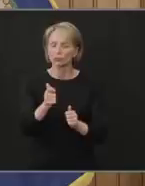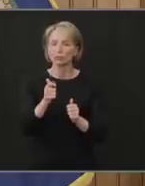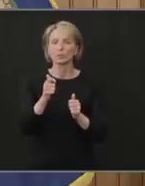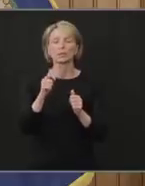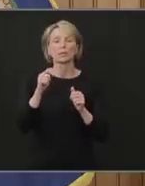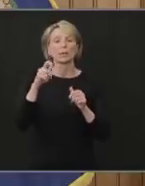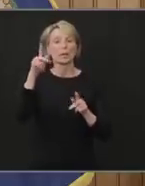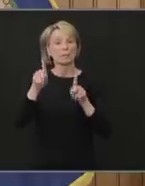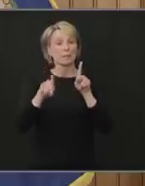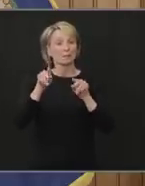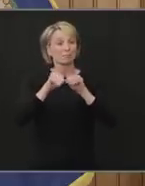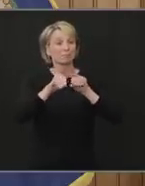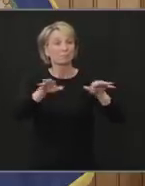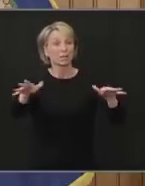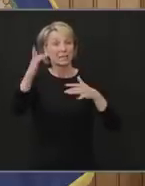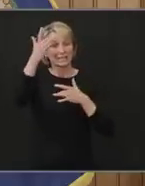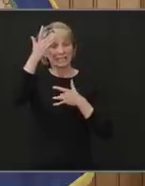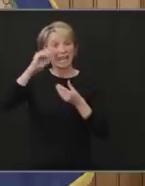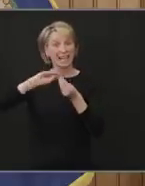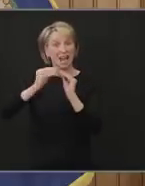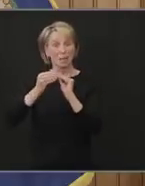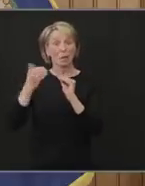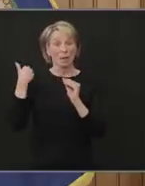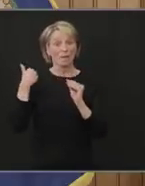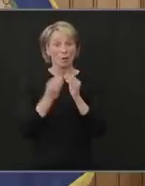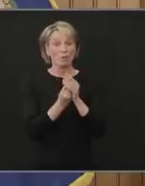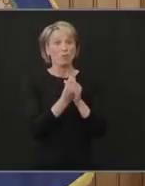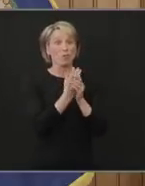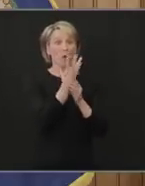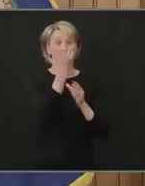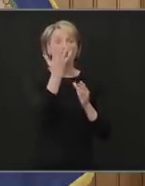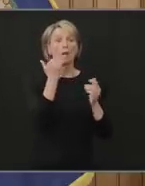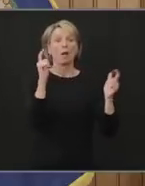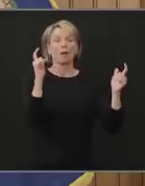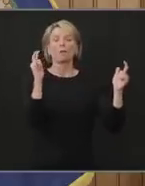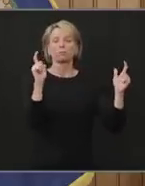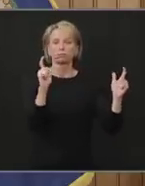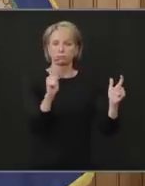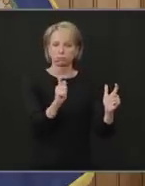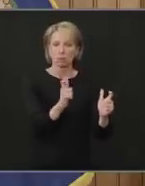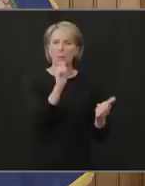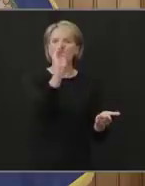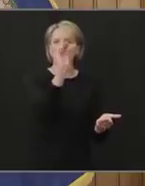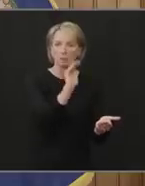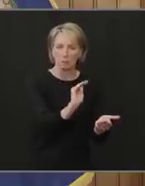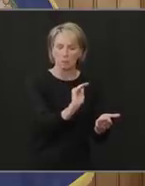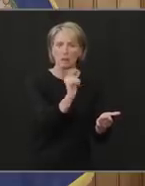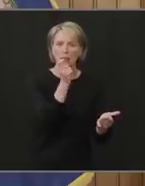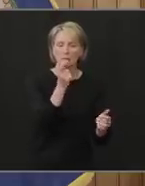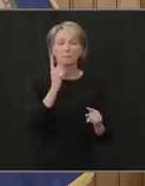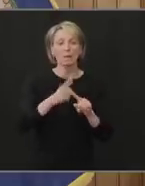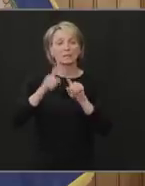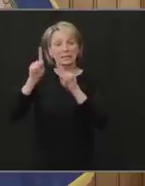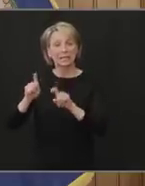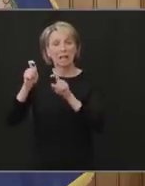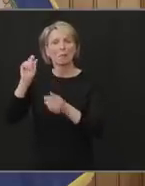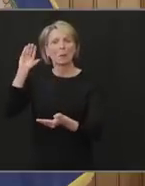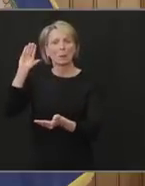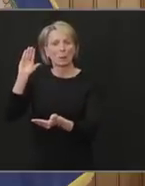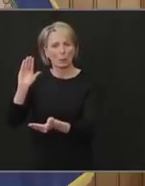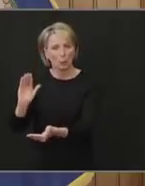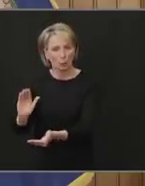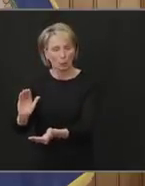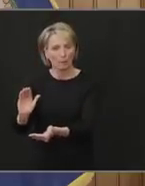infected actually went down a little bit, and testing went down a little bit. And the percentage of people who